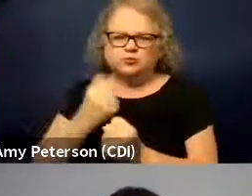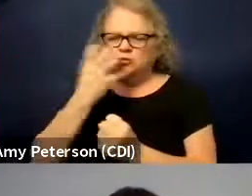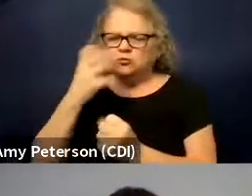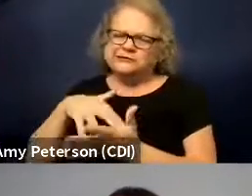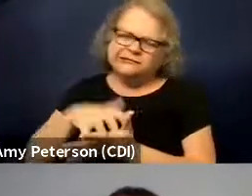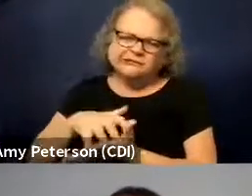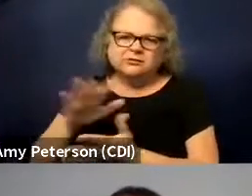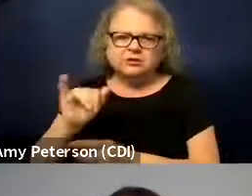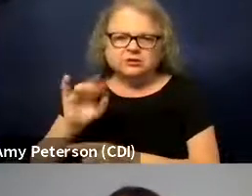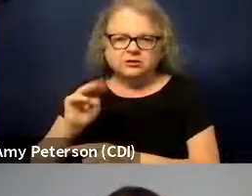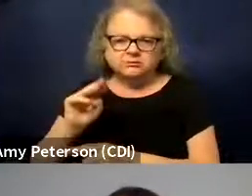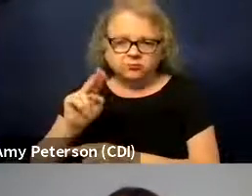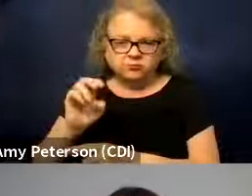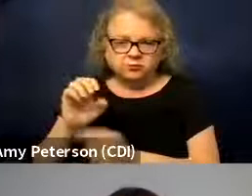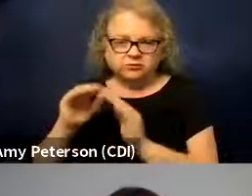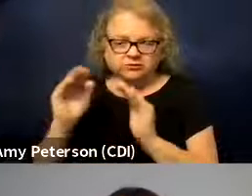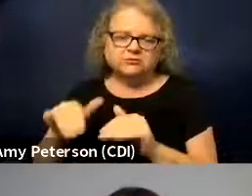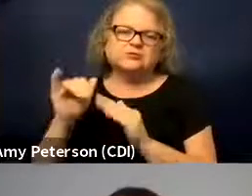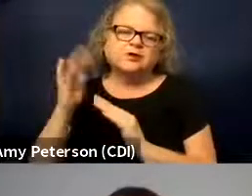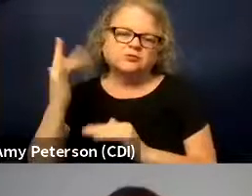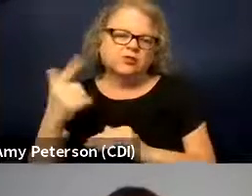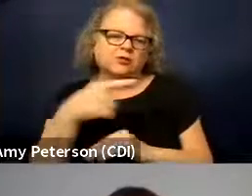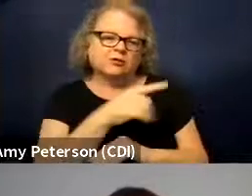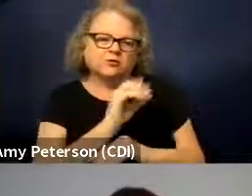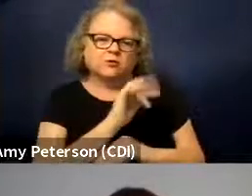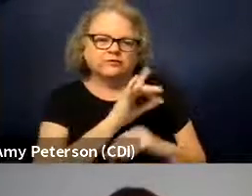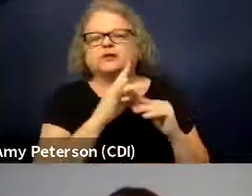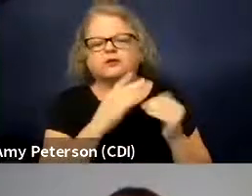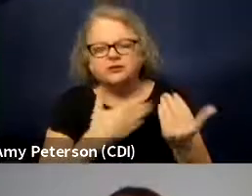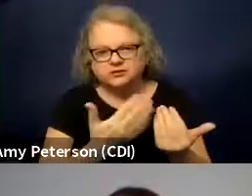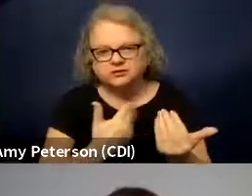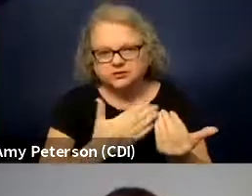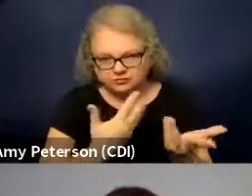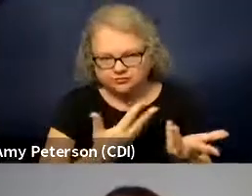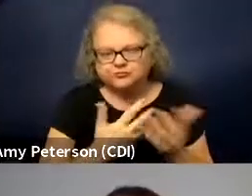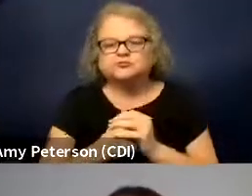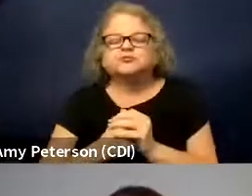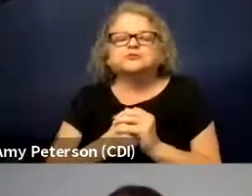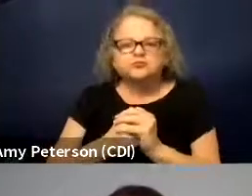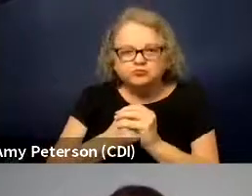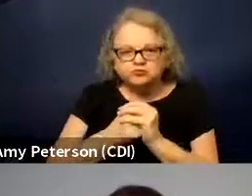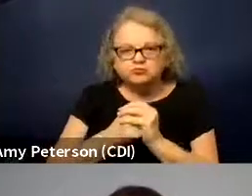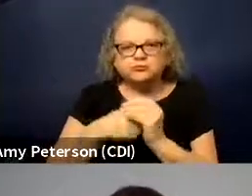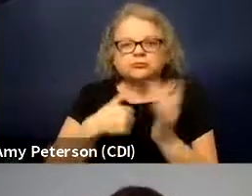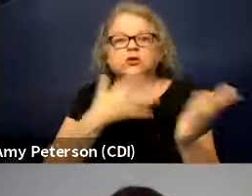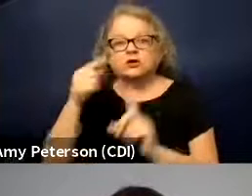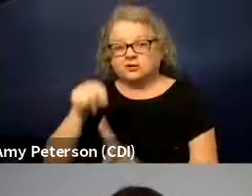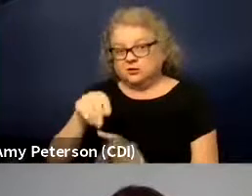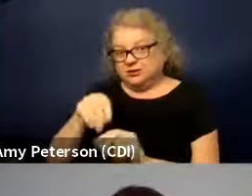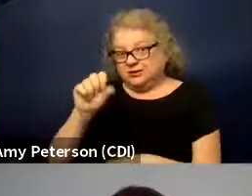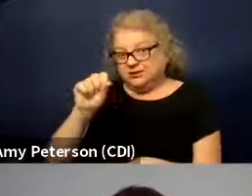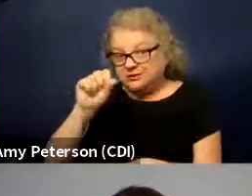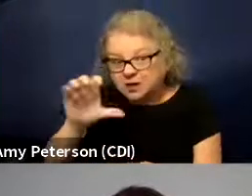South Carolina, and certainly the majority of the serious cases, are among people who have not been